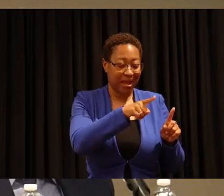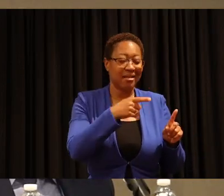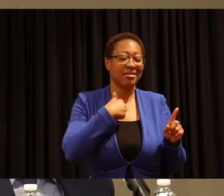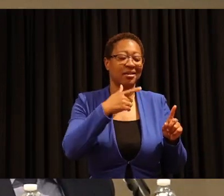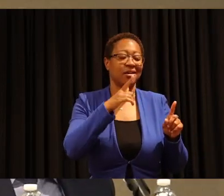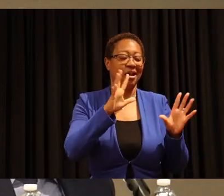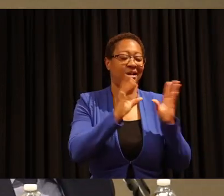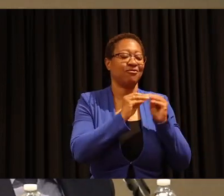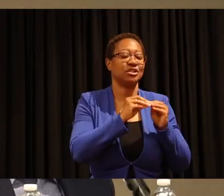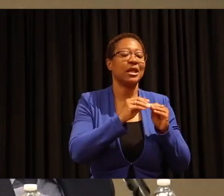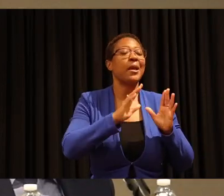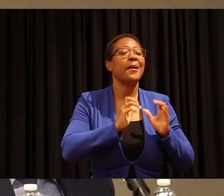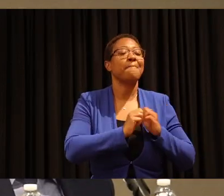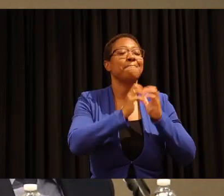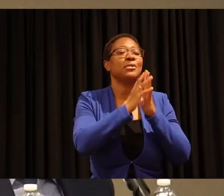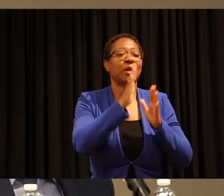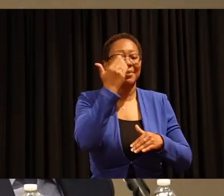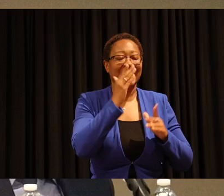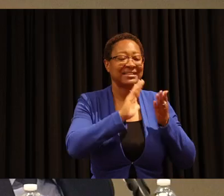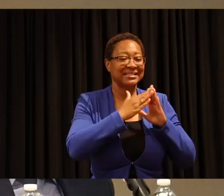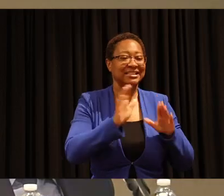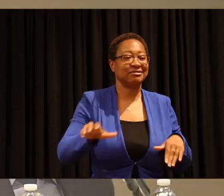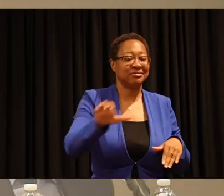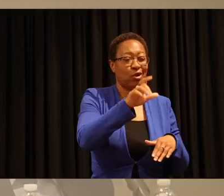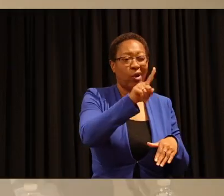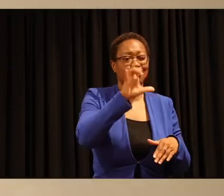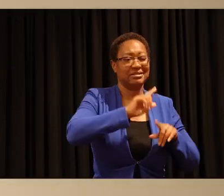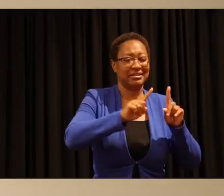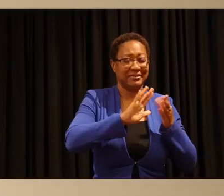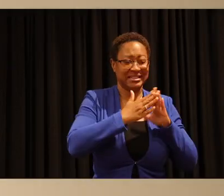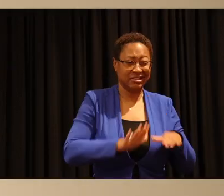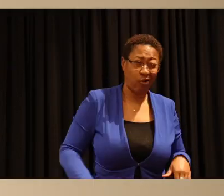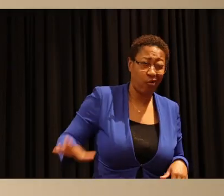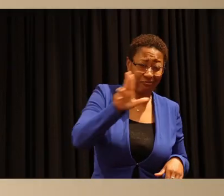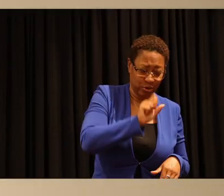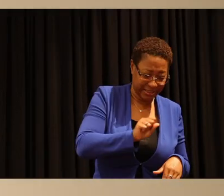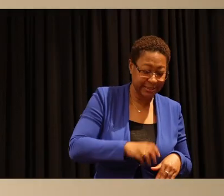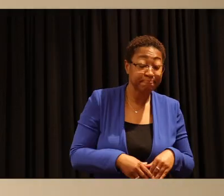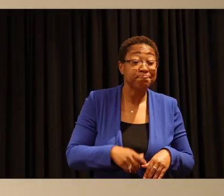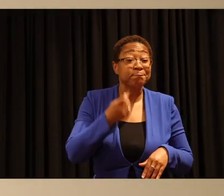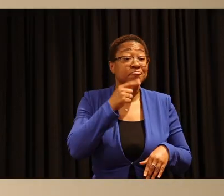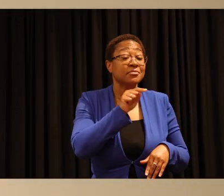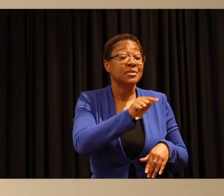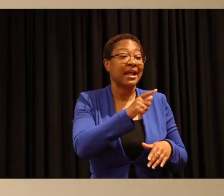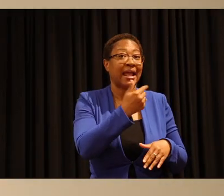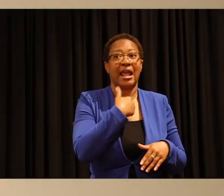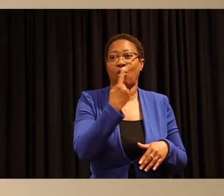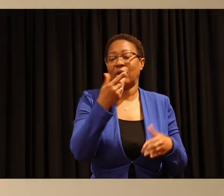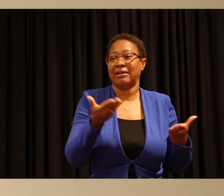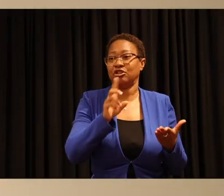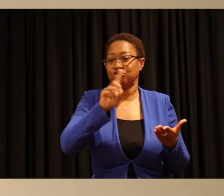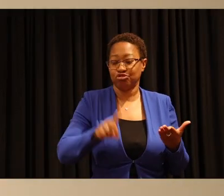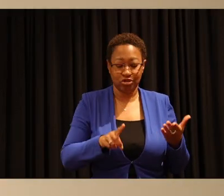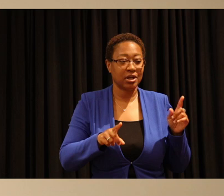Tour. We touched over 25,000 people in 100 different cities across the country. They held one here in Detroit. GDRA